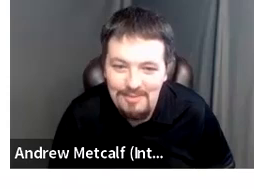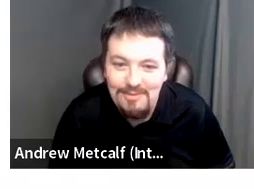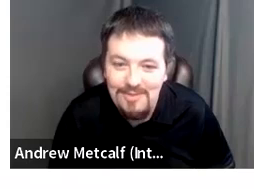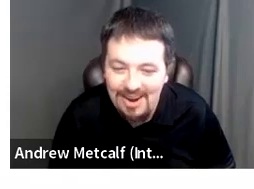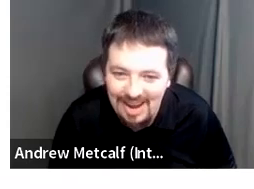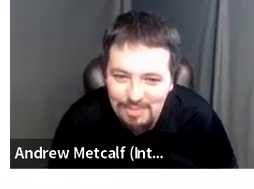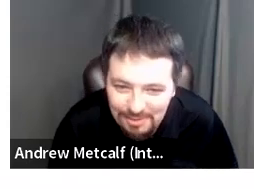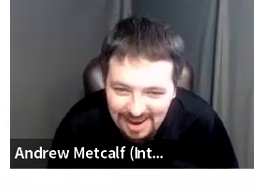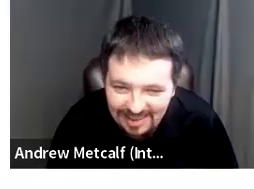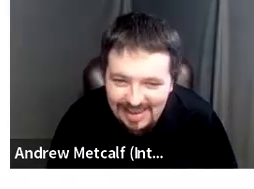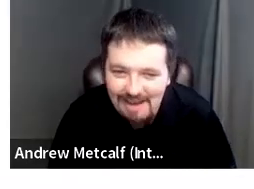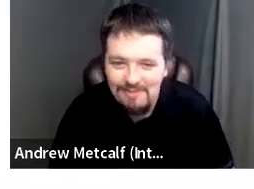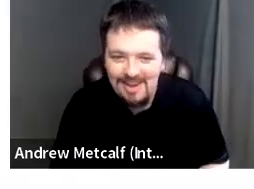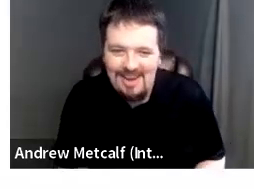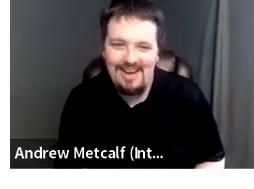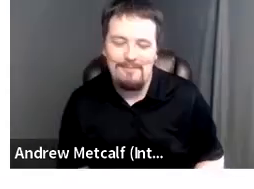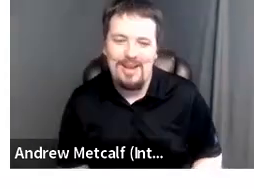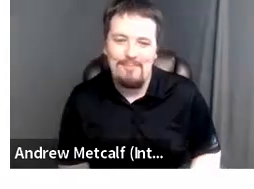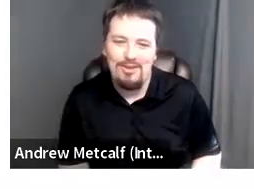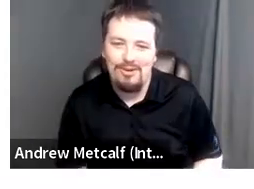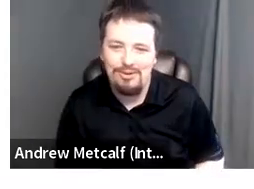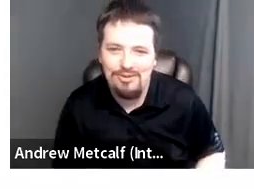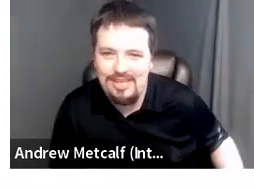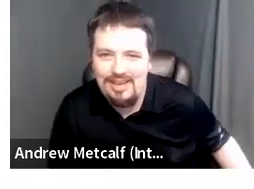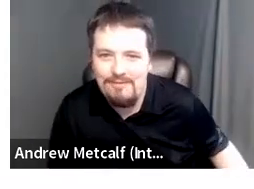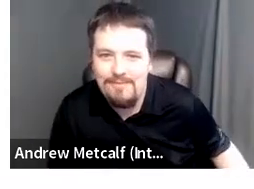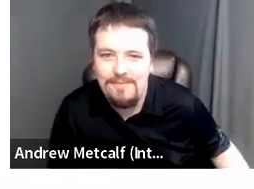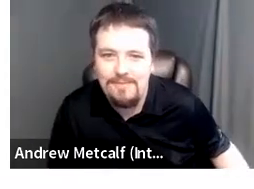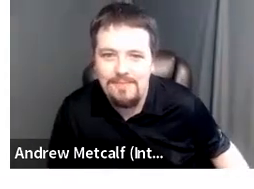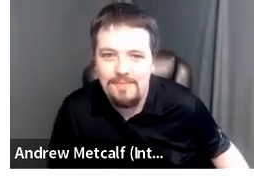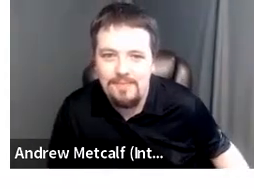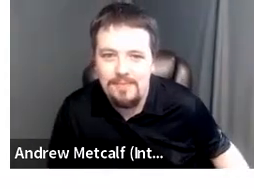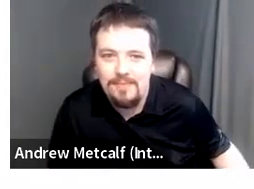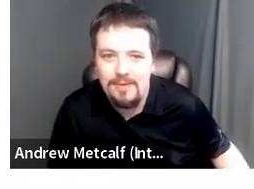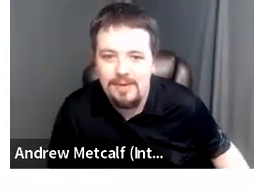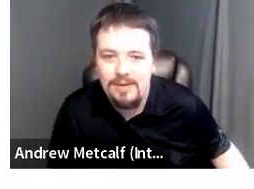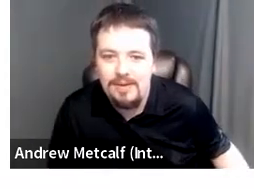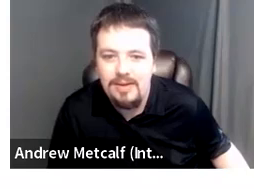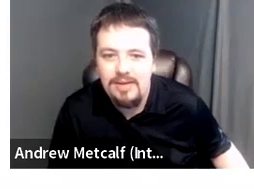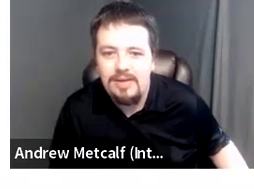so I'm profoundly deaf, but I'm also culturally deaf.